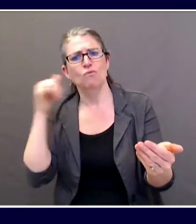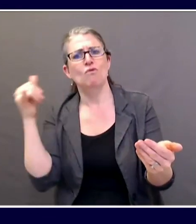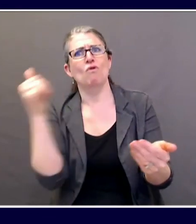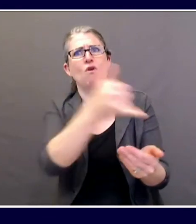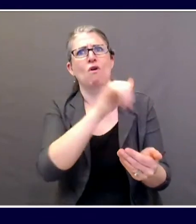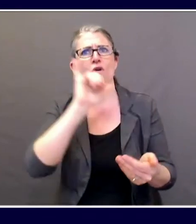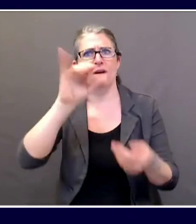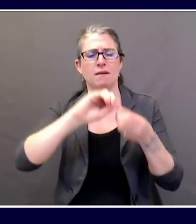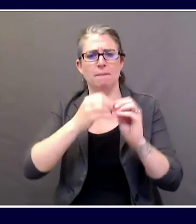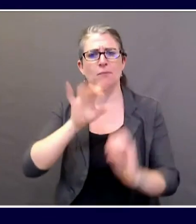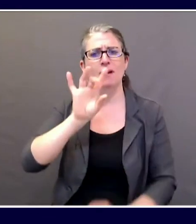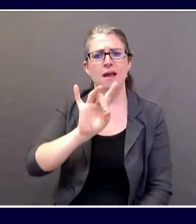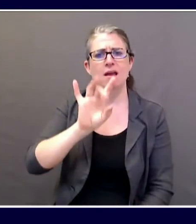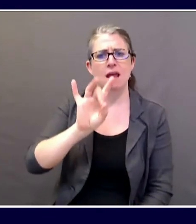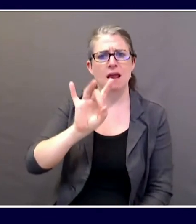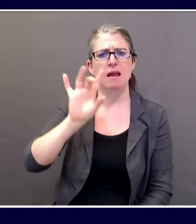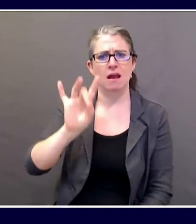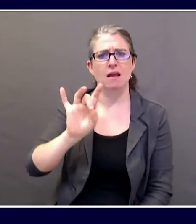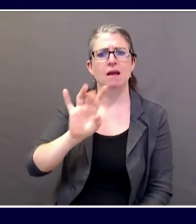is